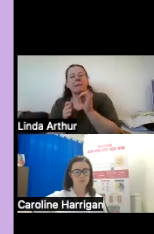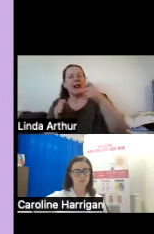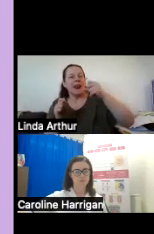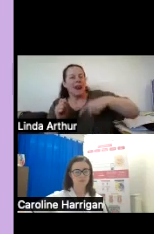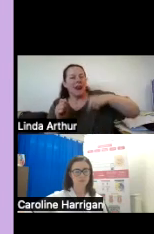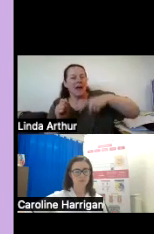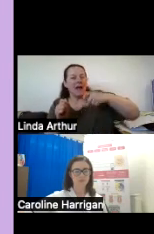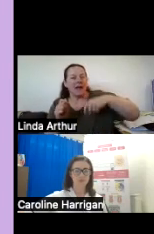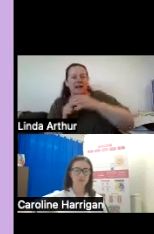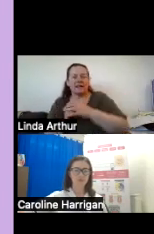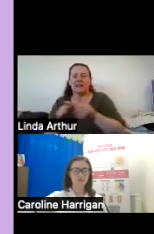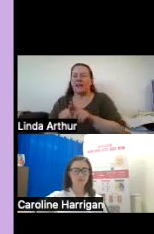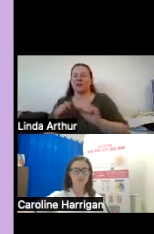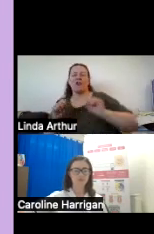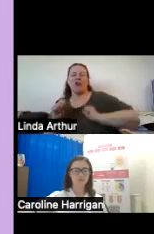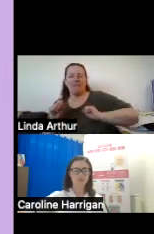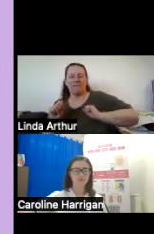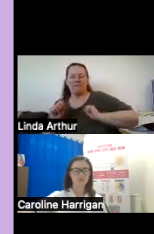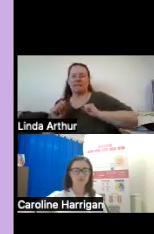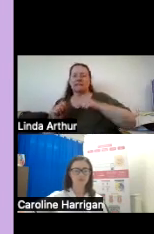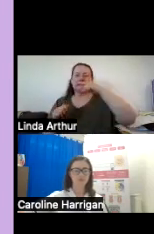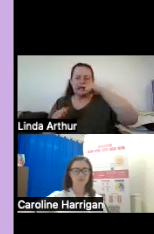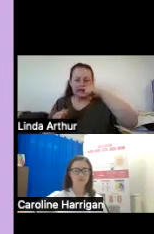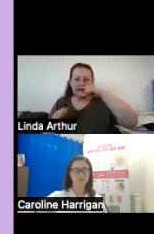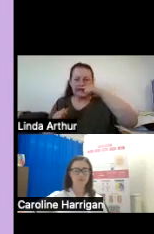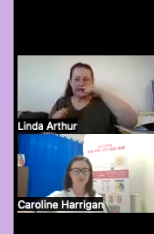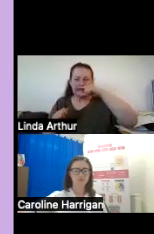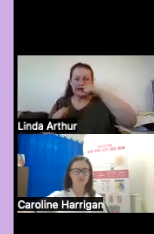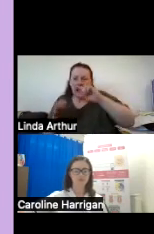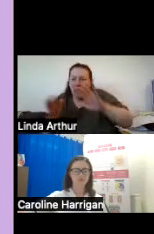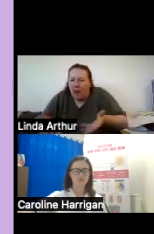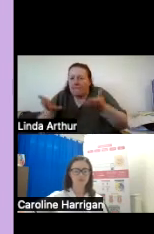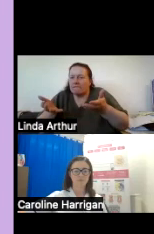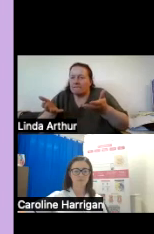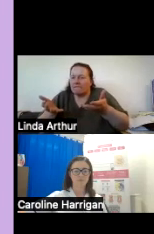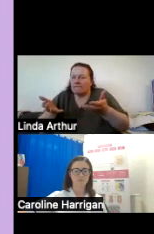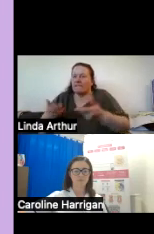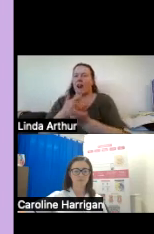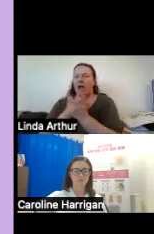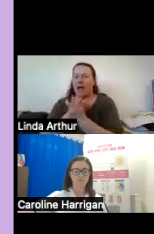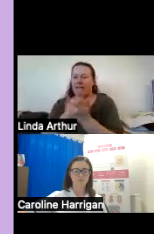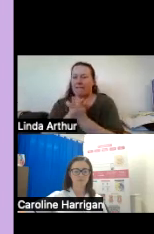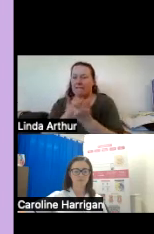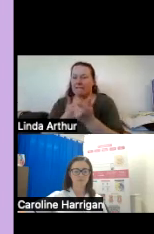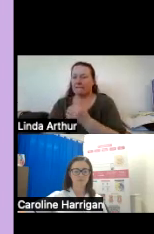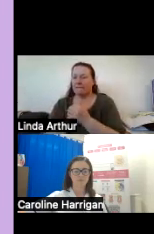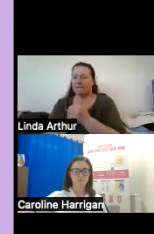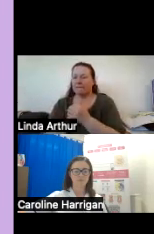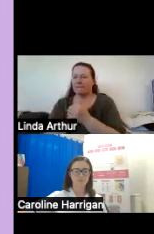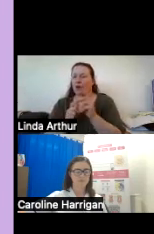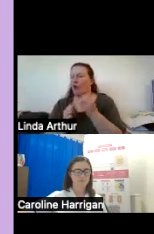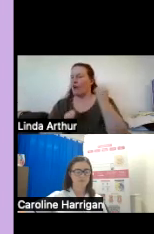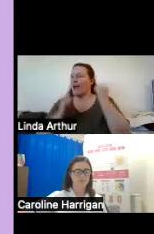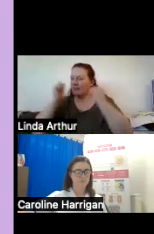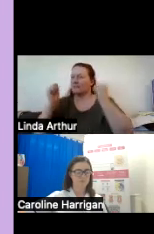you do things like coughing, sneezing, lifting, laughing, or